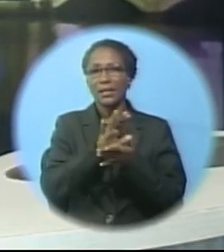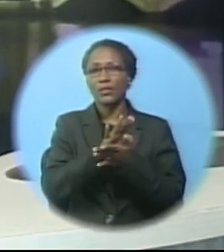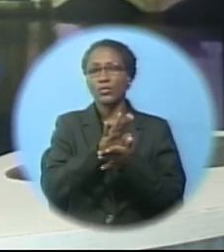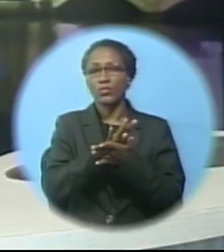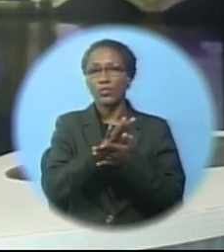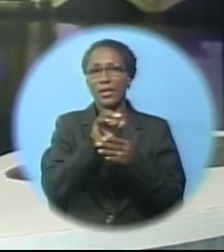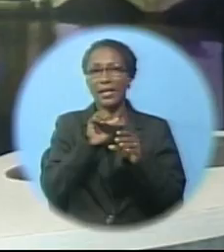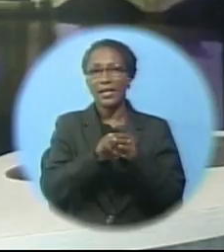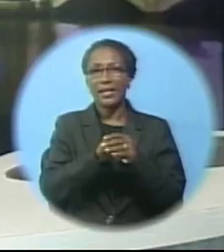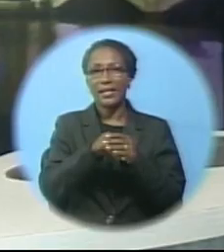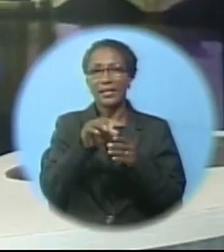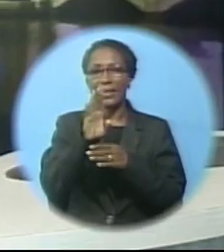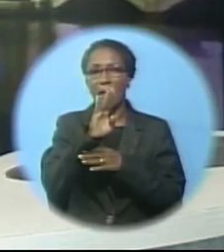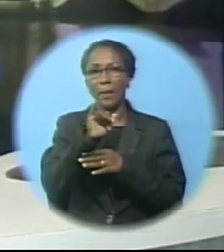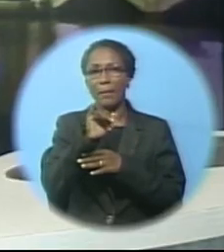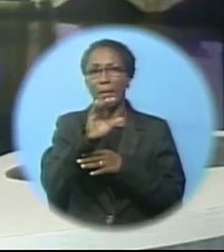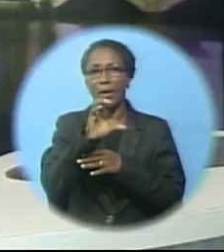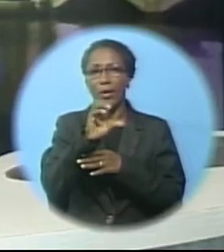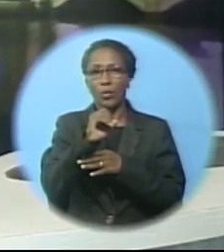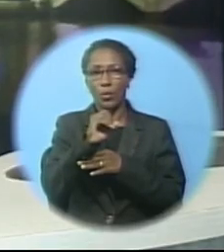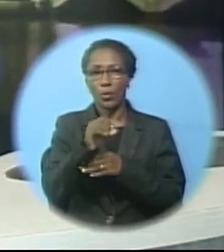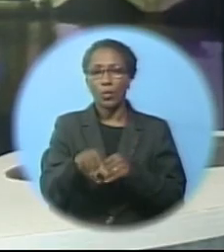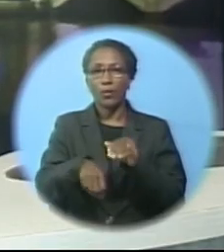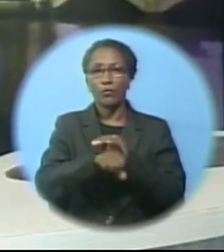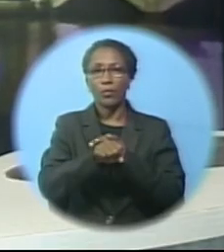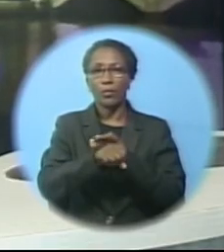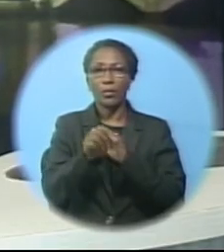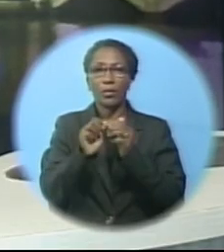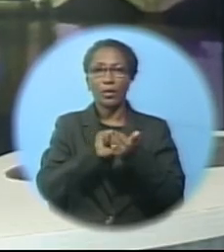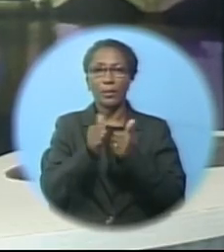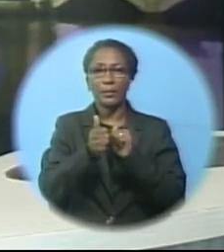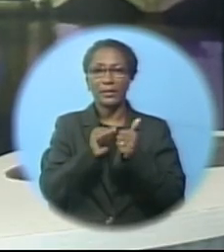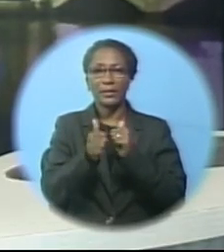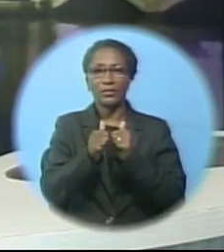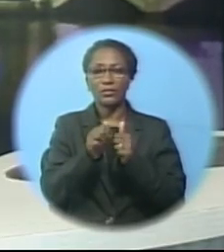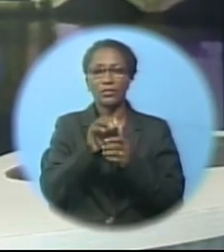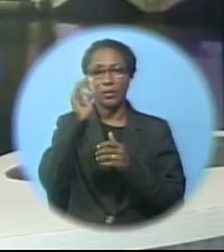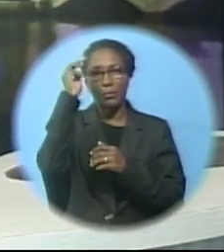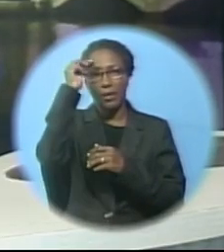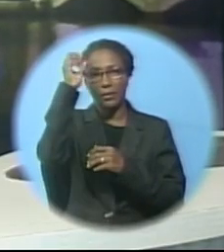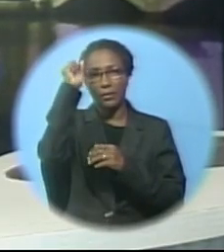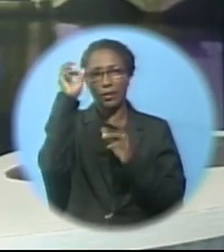and St. Philip Primary at King George V Memorial Park. CBC's Mark Seal reports.